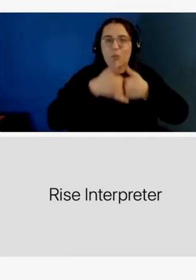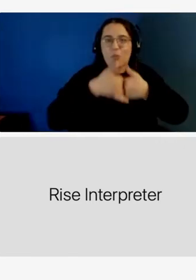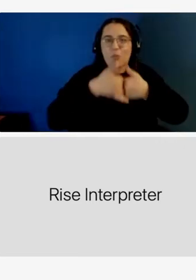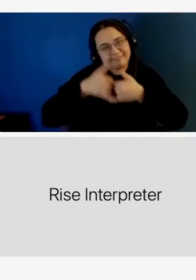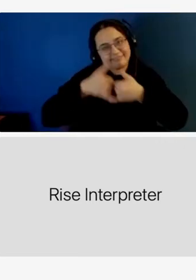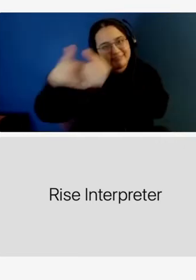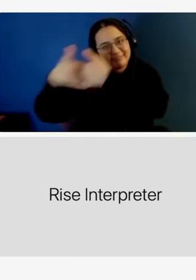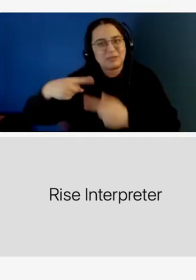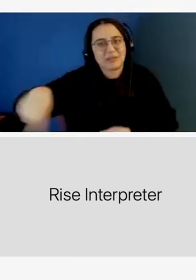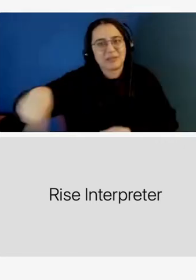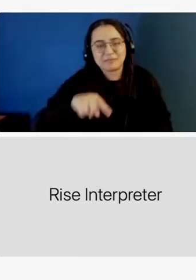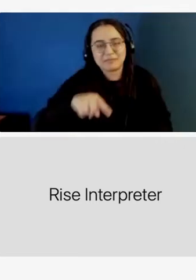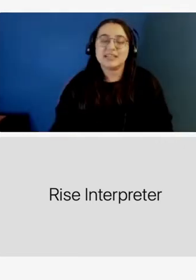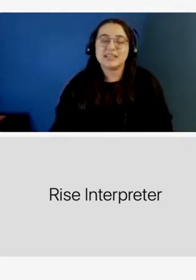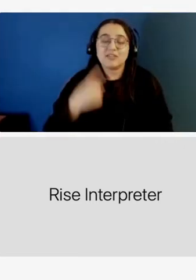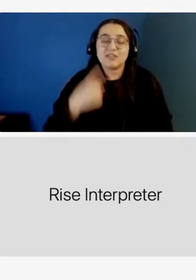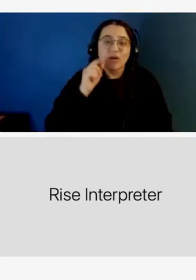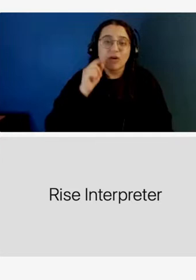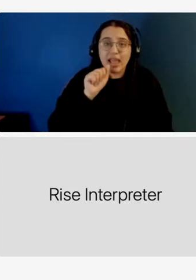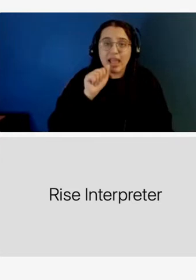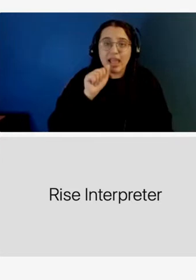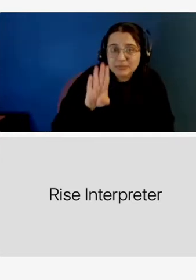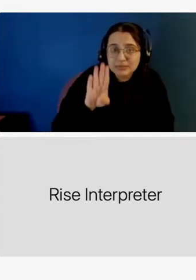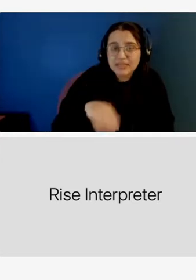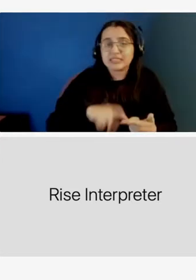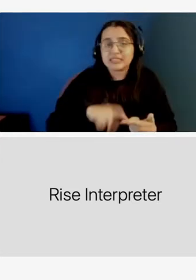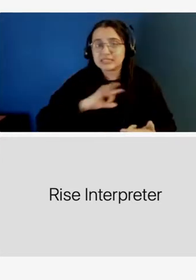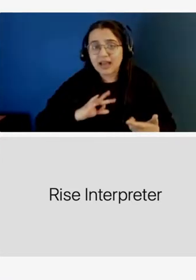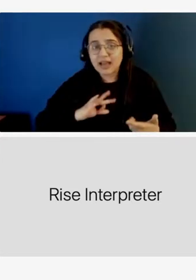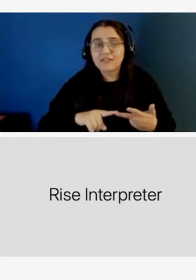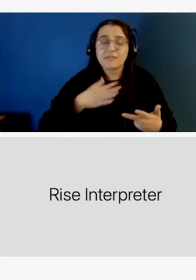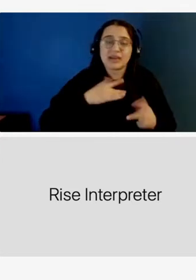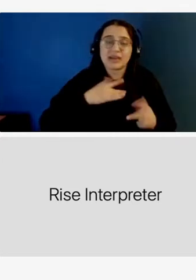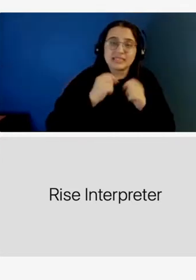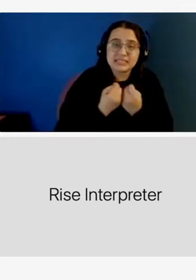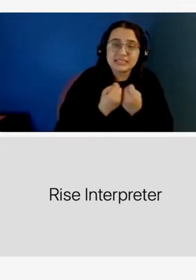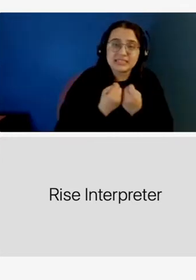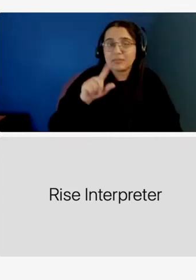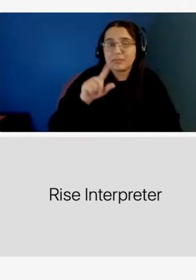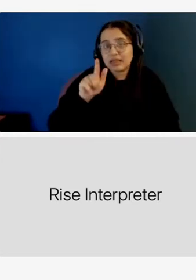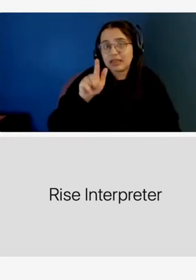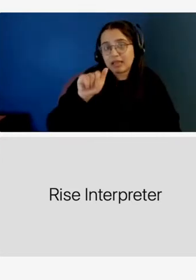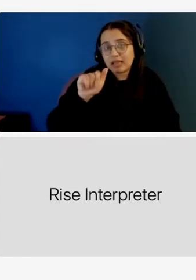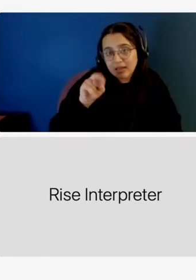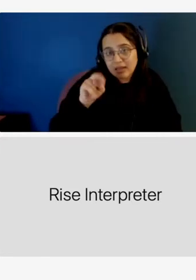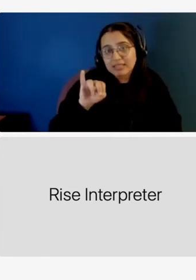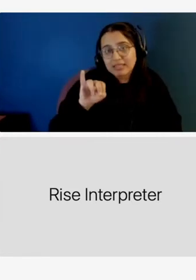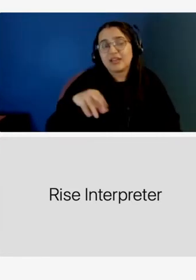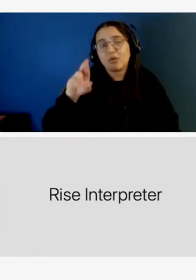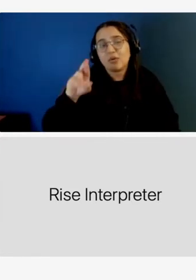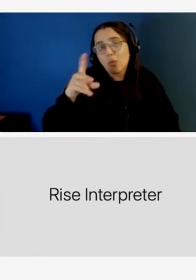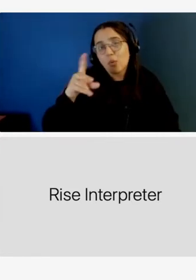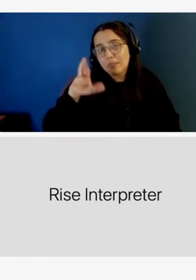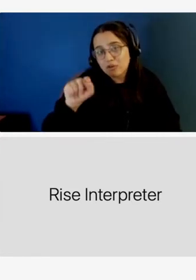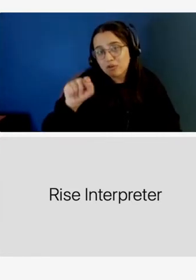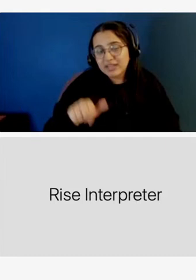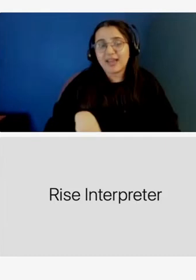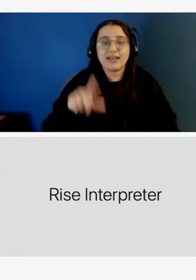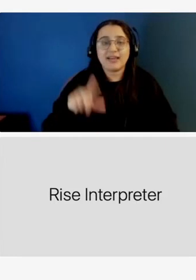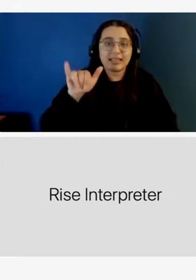staff, my team, No Sleep, Leilani, Roberta, Ransdale, Lynn, and all the other staff members that are here tonight,